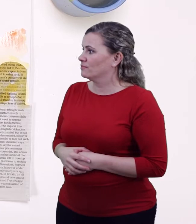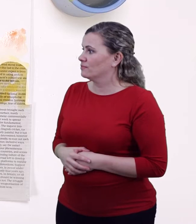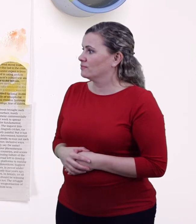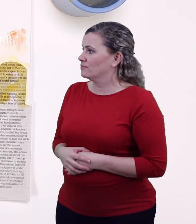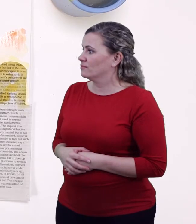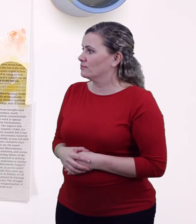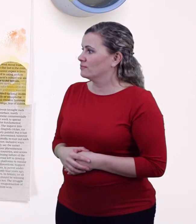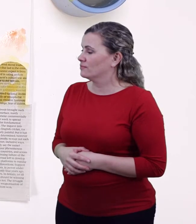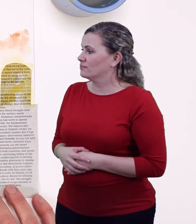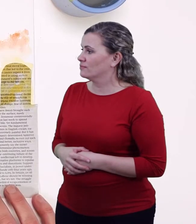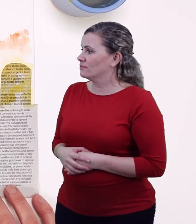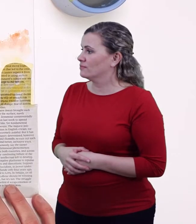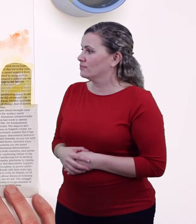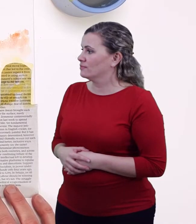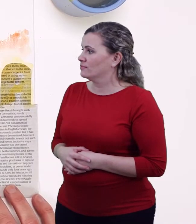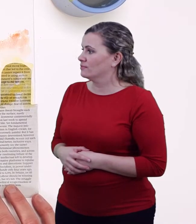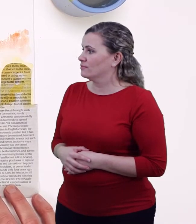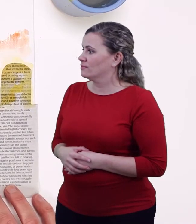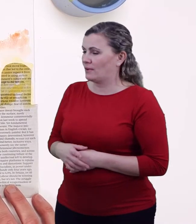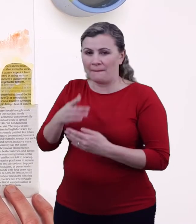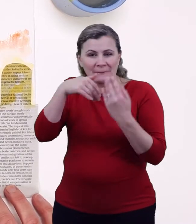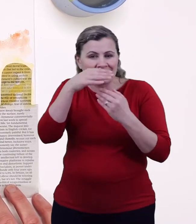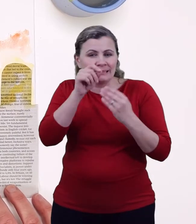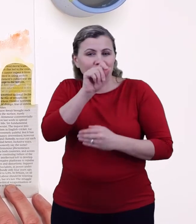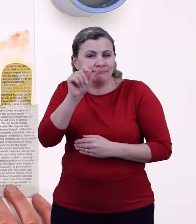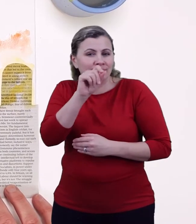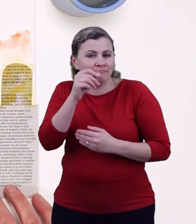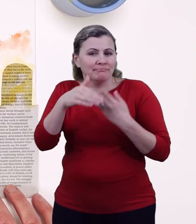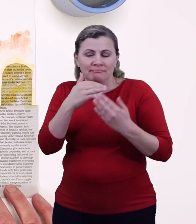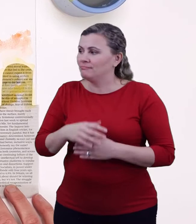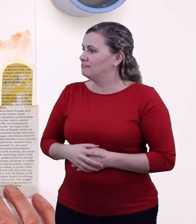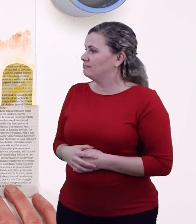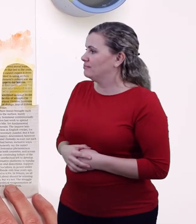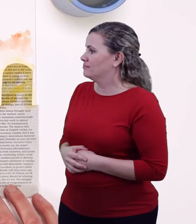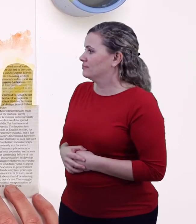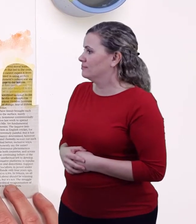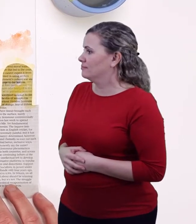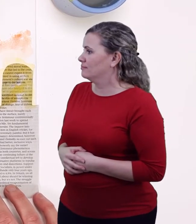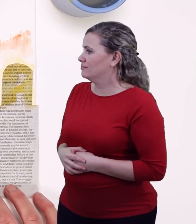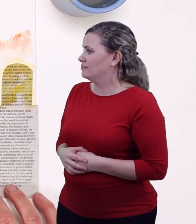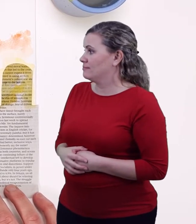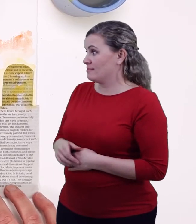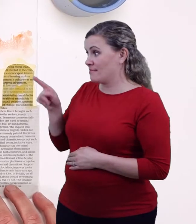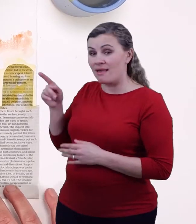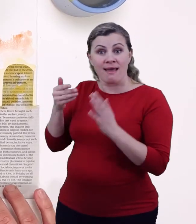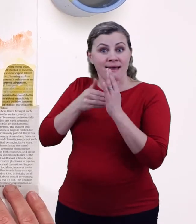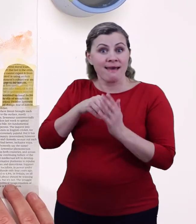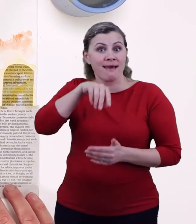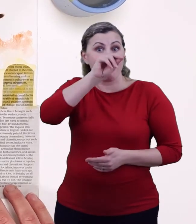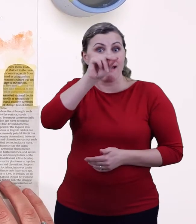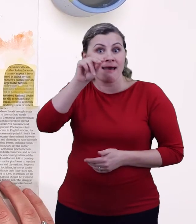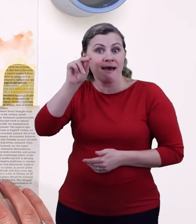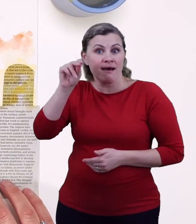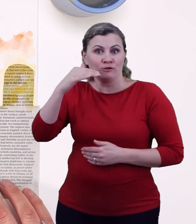you're happy with the colour. Dab the blue watercolour tone just on top of the warm colours and a little higher on your plain